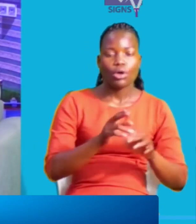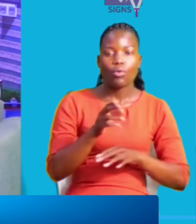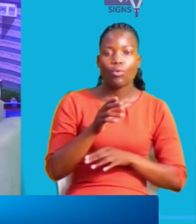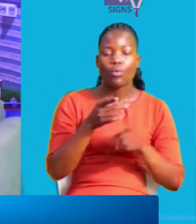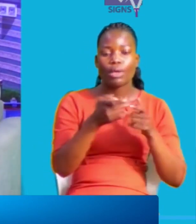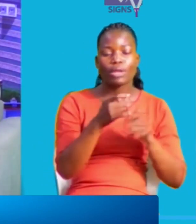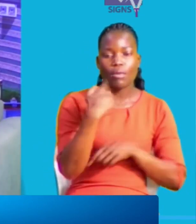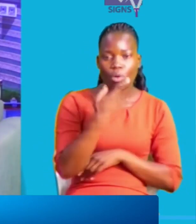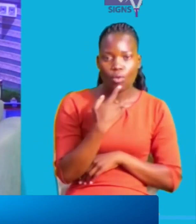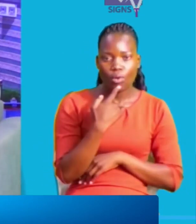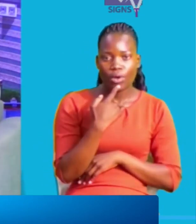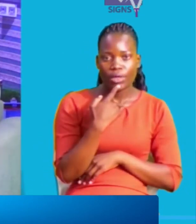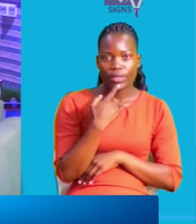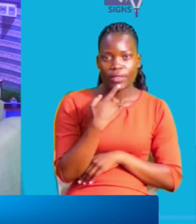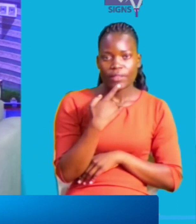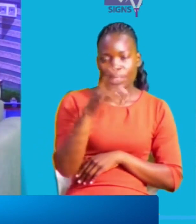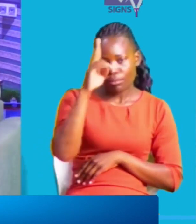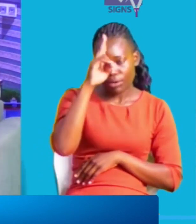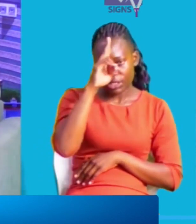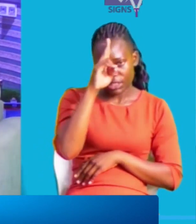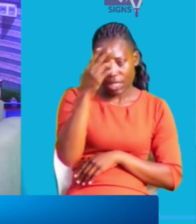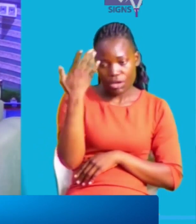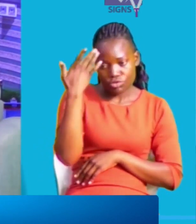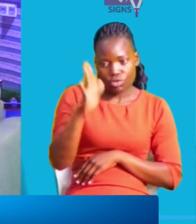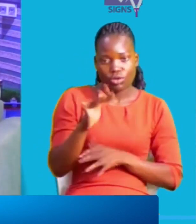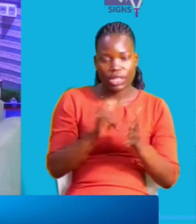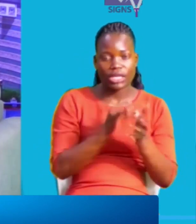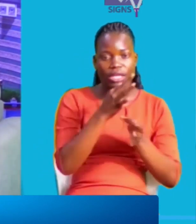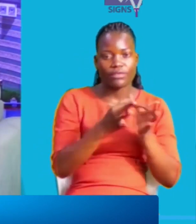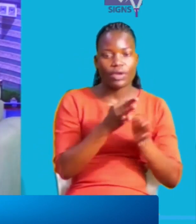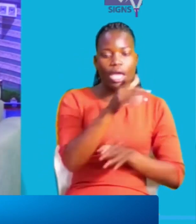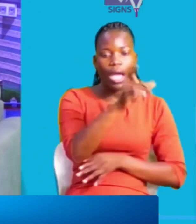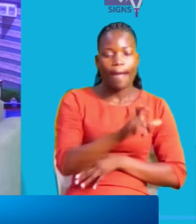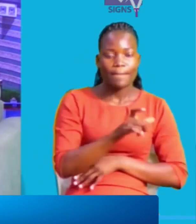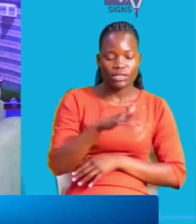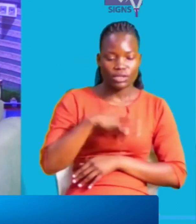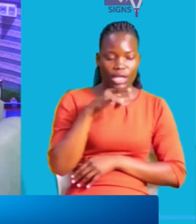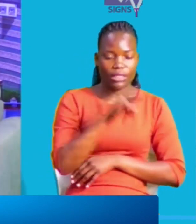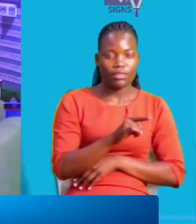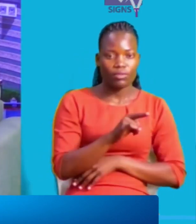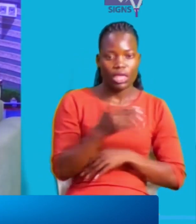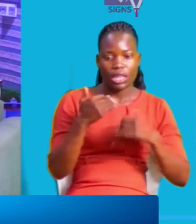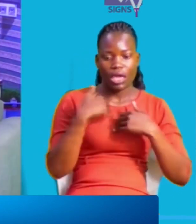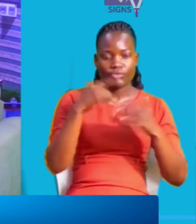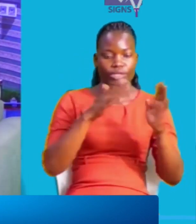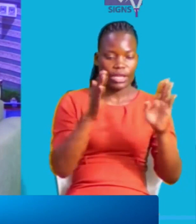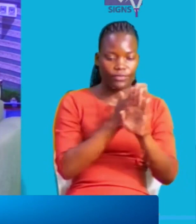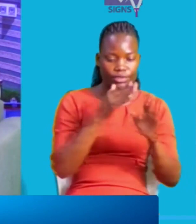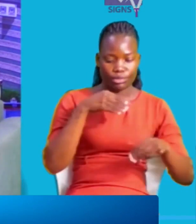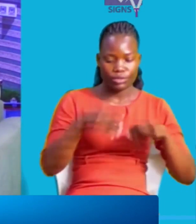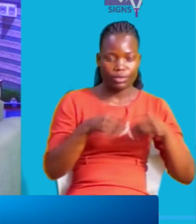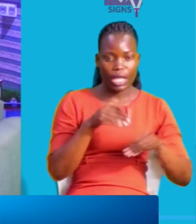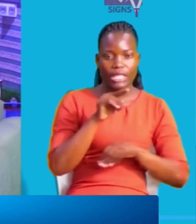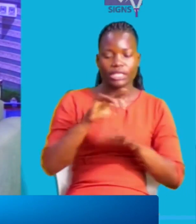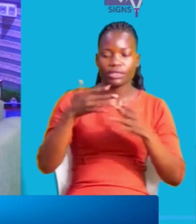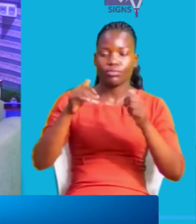The askari has not been mainstream to know that, to be told that if somebody reacts this way, probably they have an invisible disability. And this is